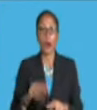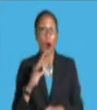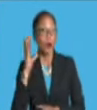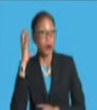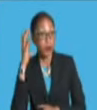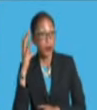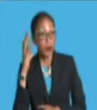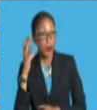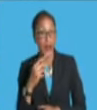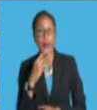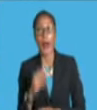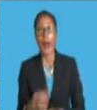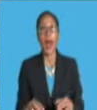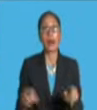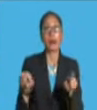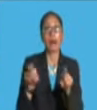commonly known as Double RS.